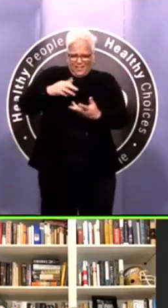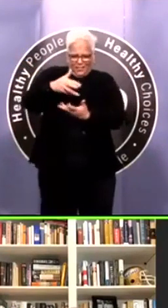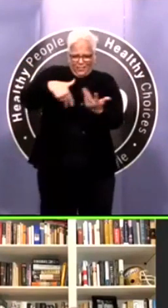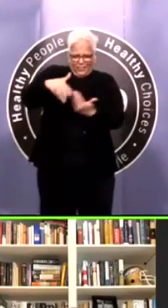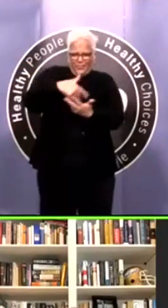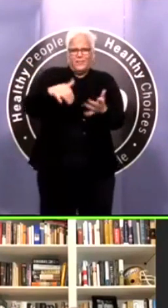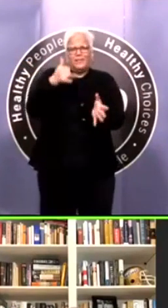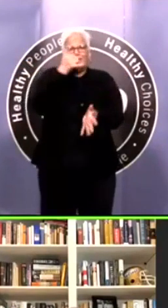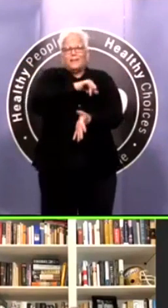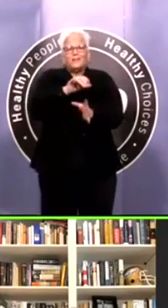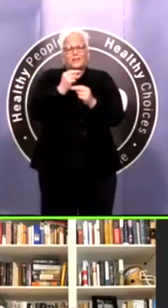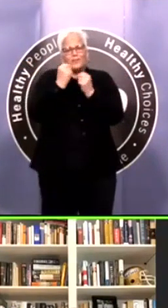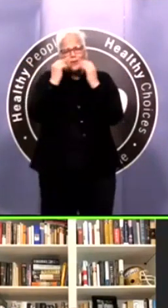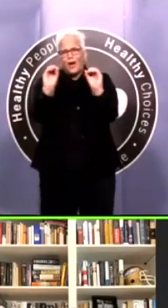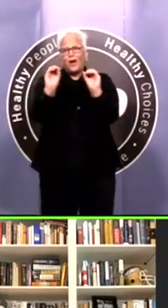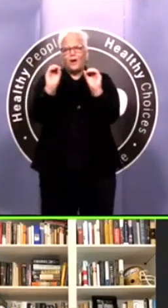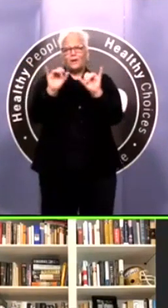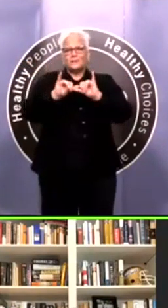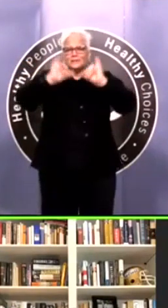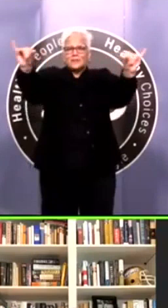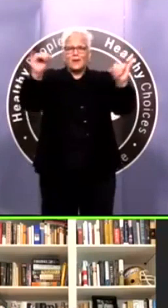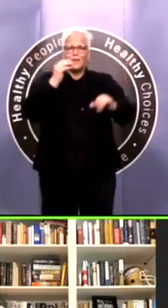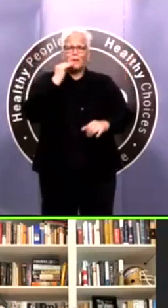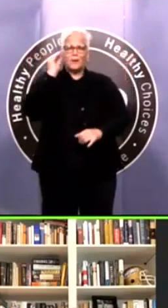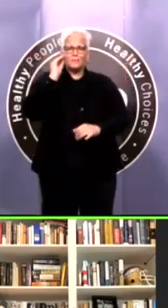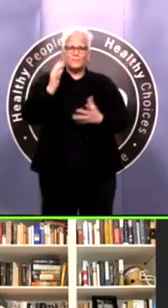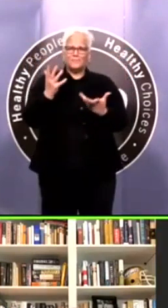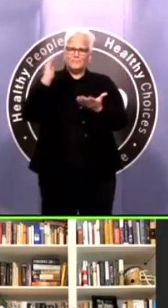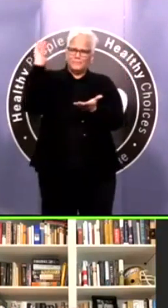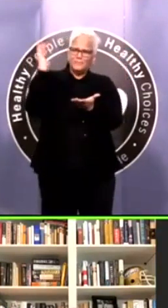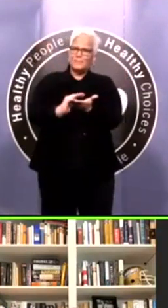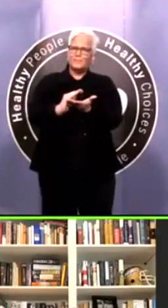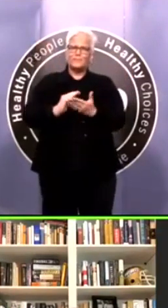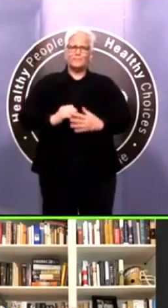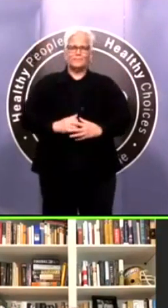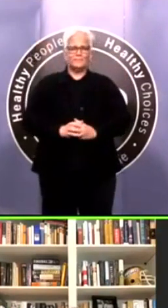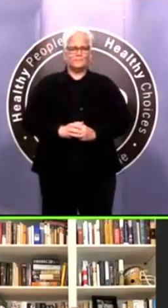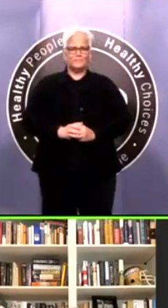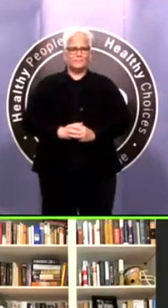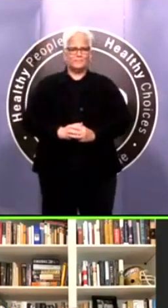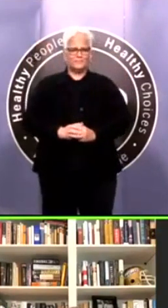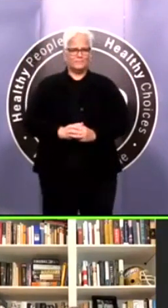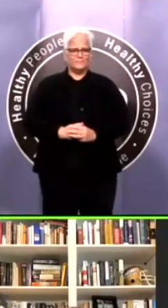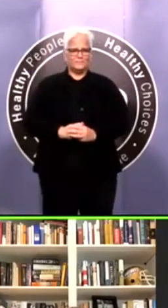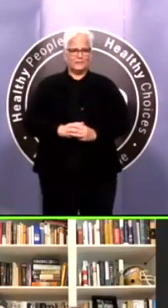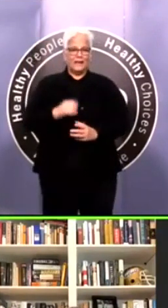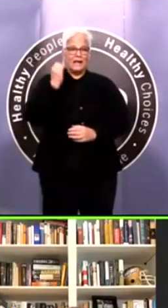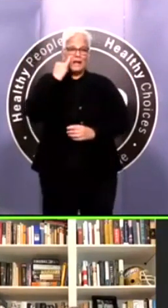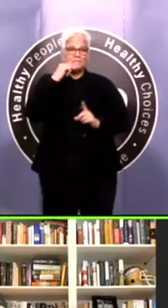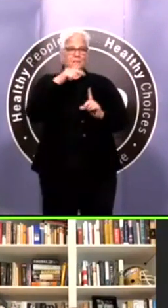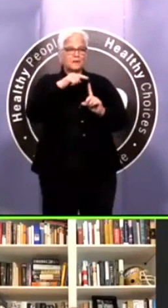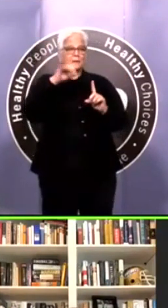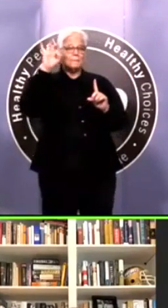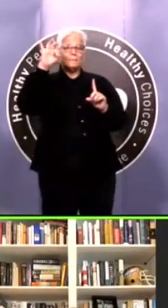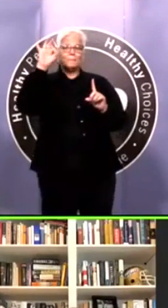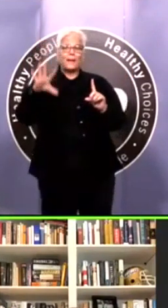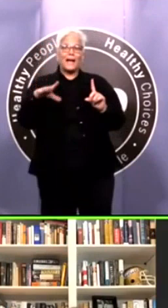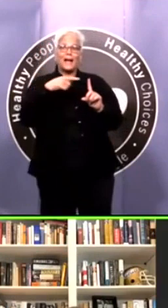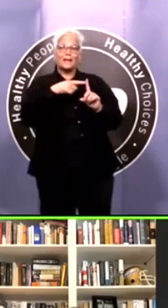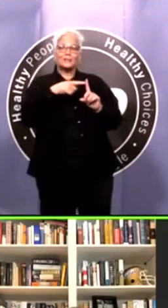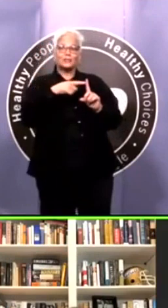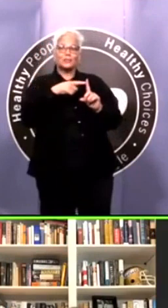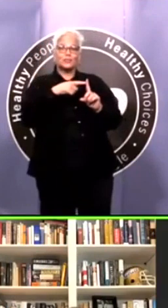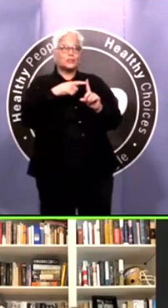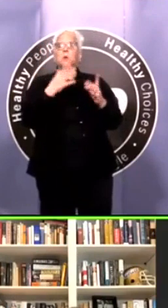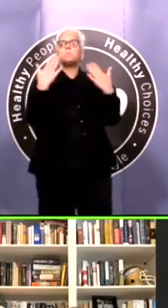pastors over the last several weeks, and I want to say I cannot think of any of them who haven't followed the advice